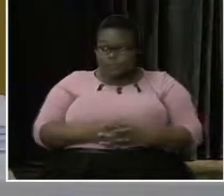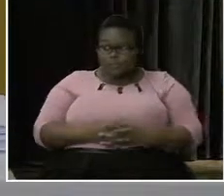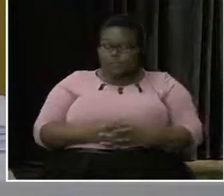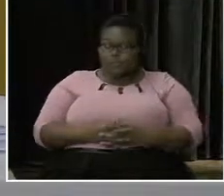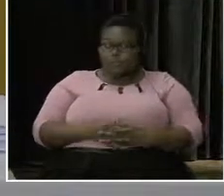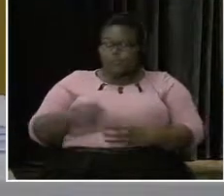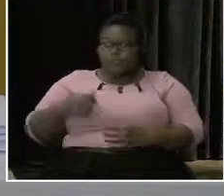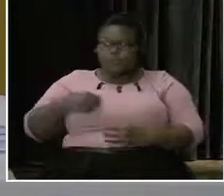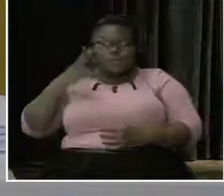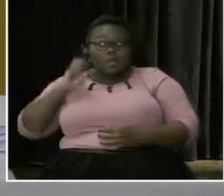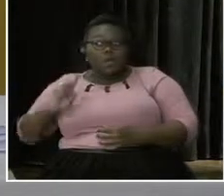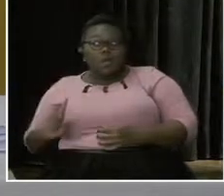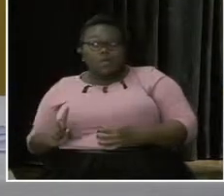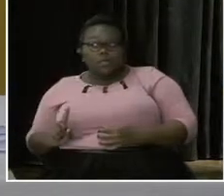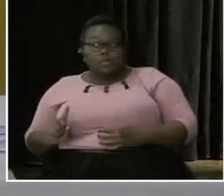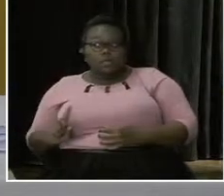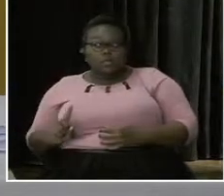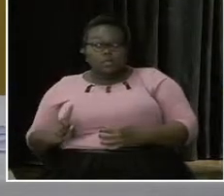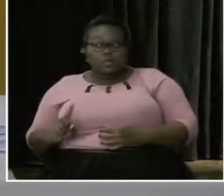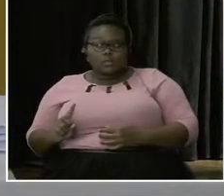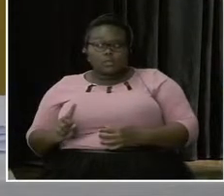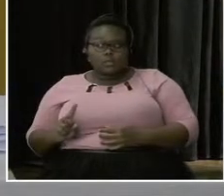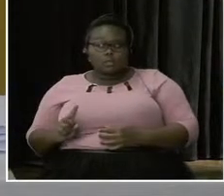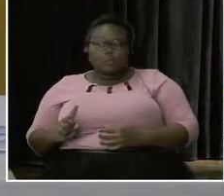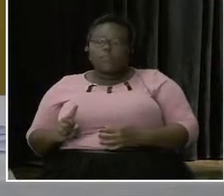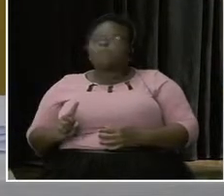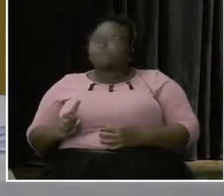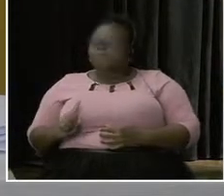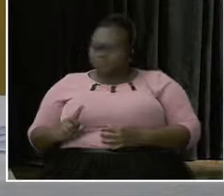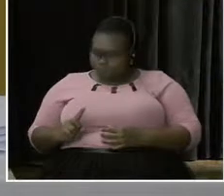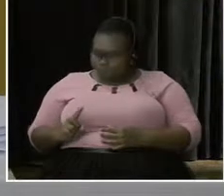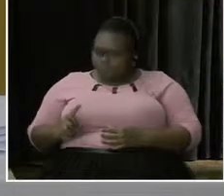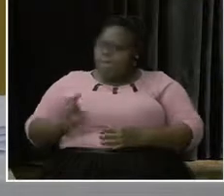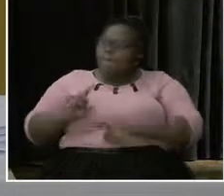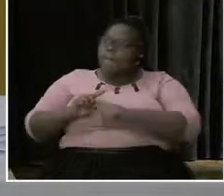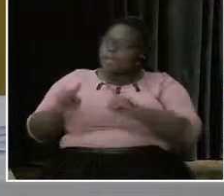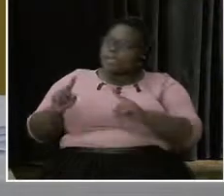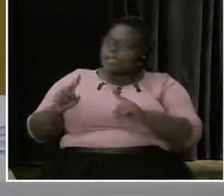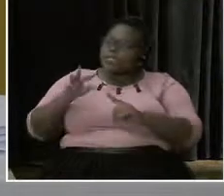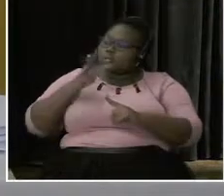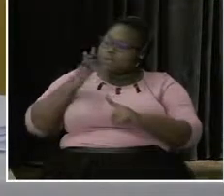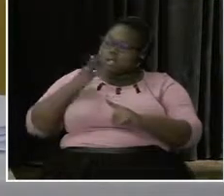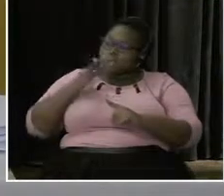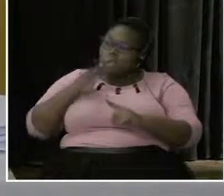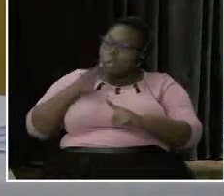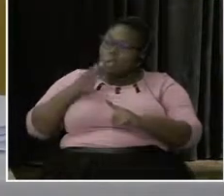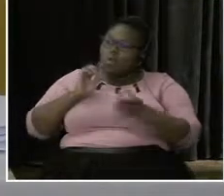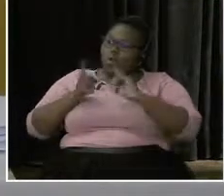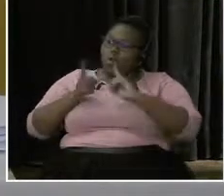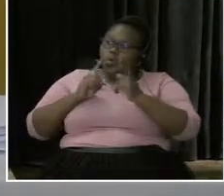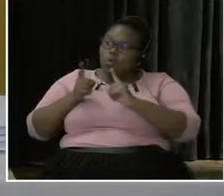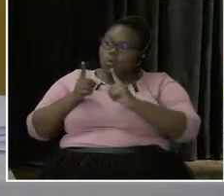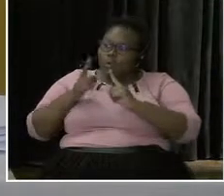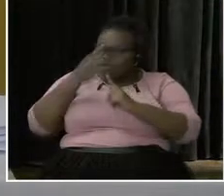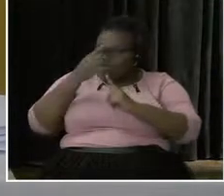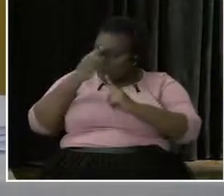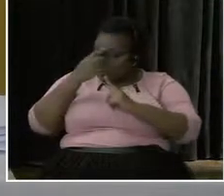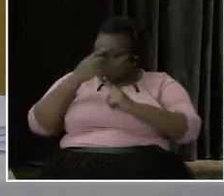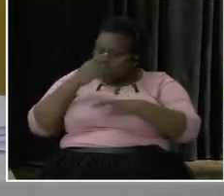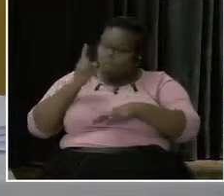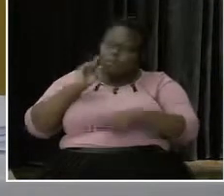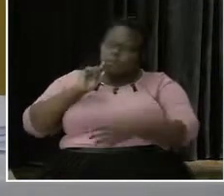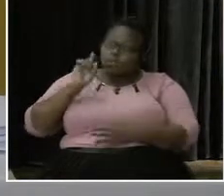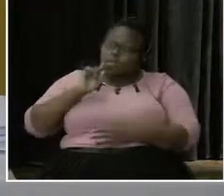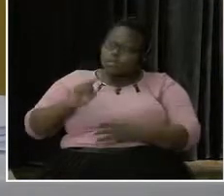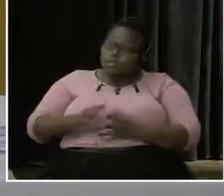What I heard is that... to only speak for whites and Indians. Is that being racist? That's what she